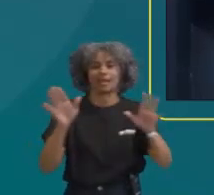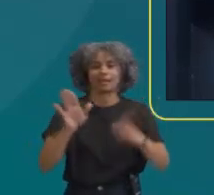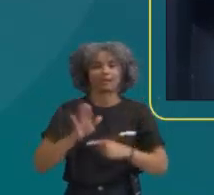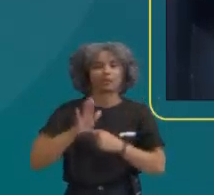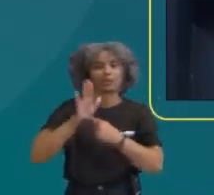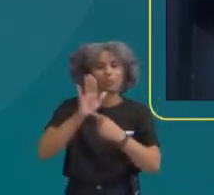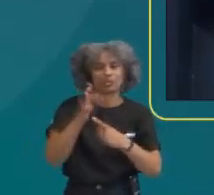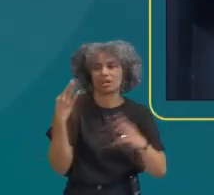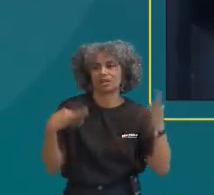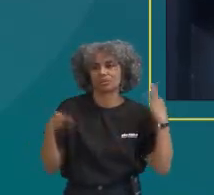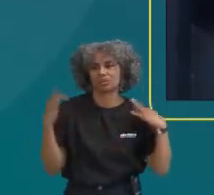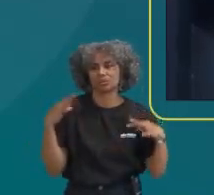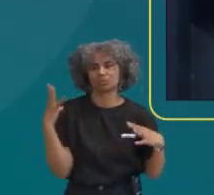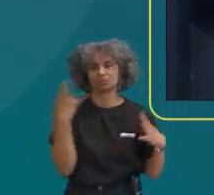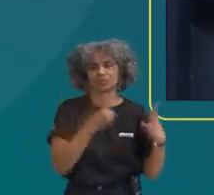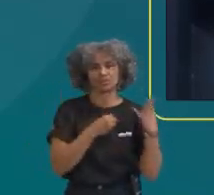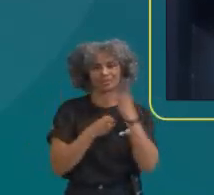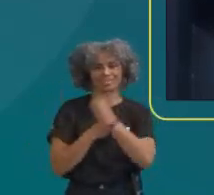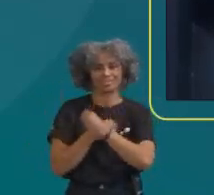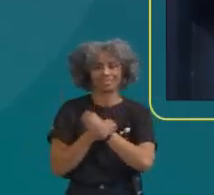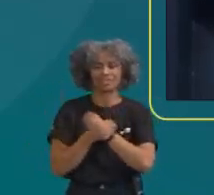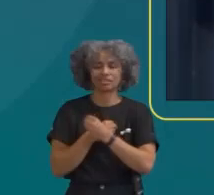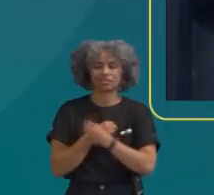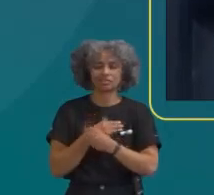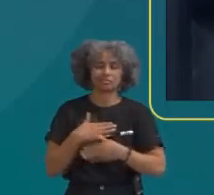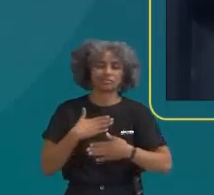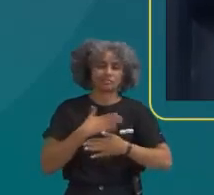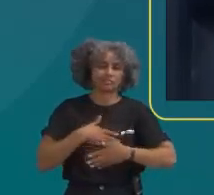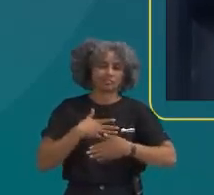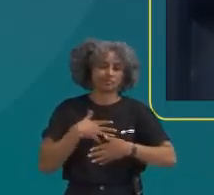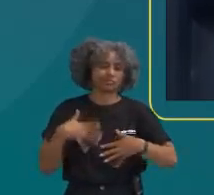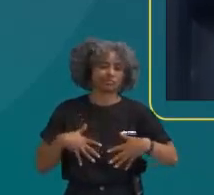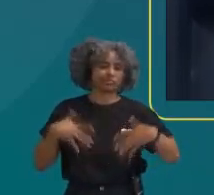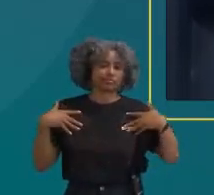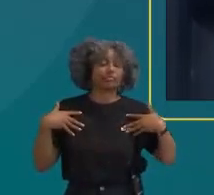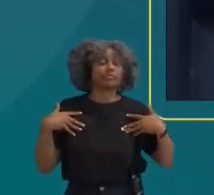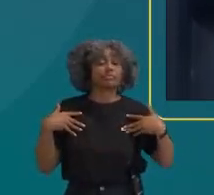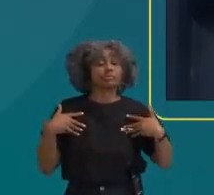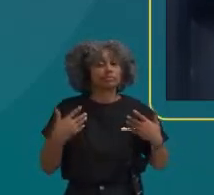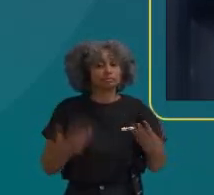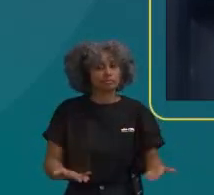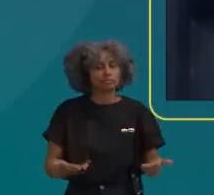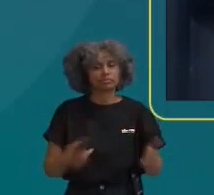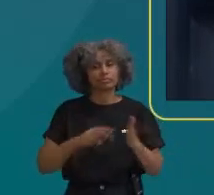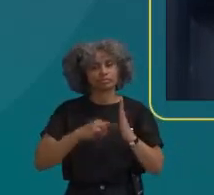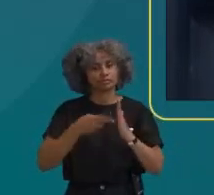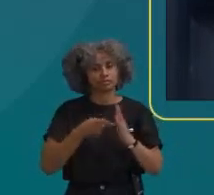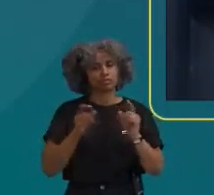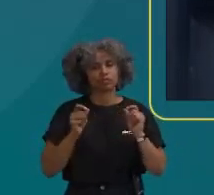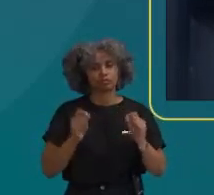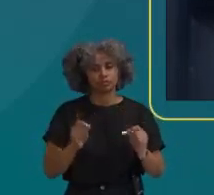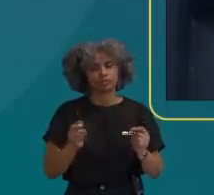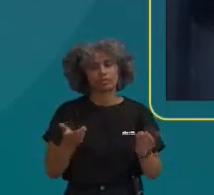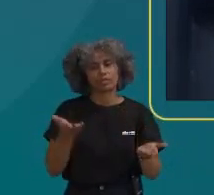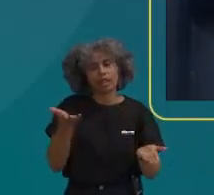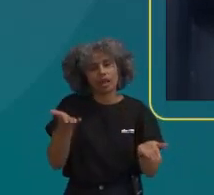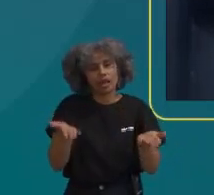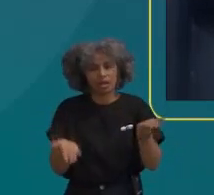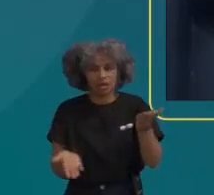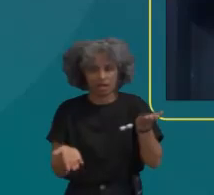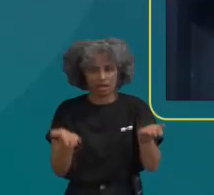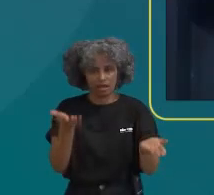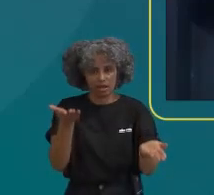heritage, values, and profitability. And I think that approach that we have done so far in our